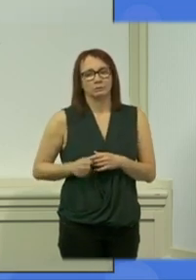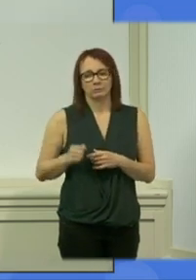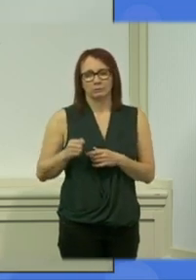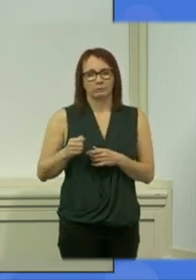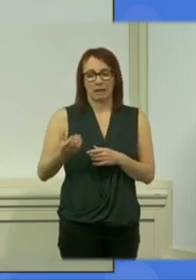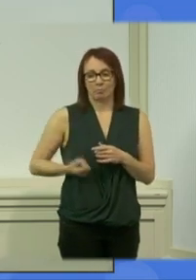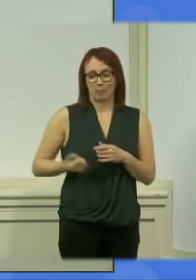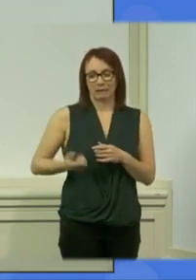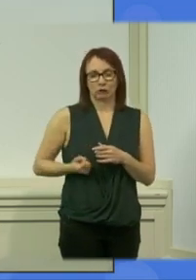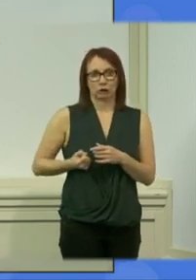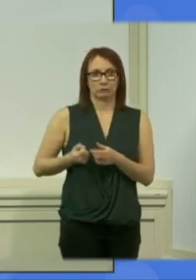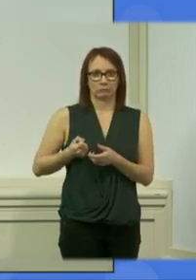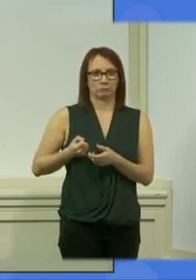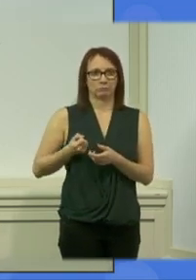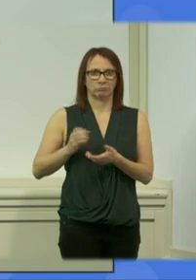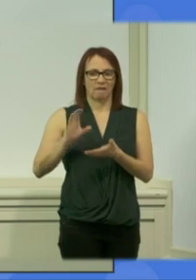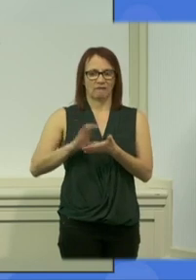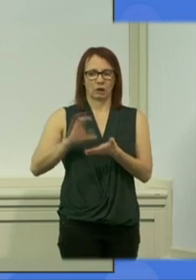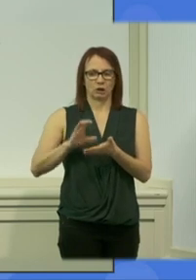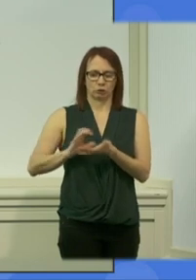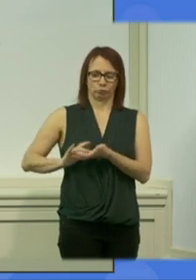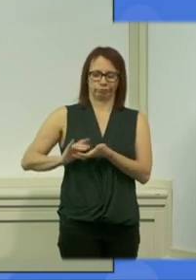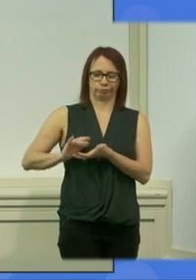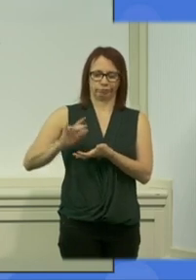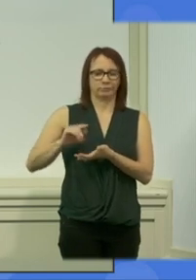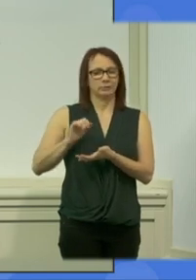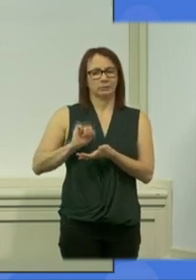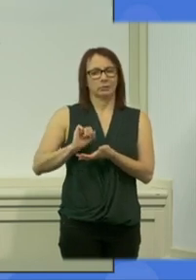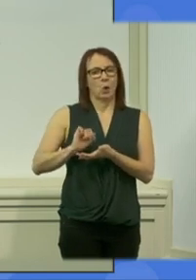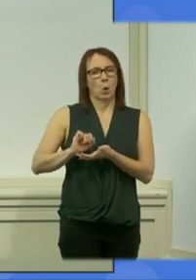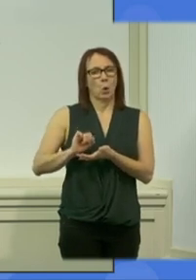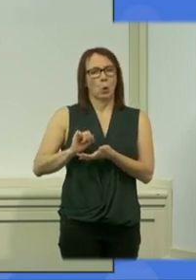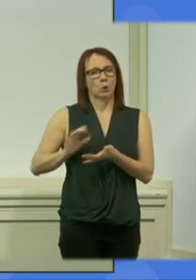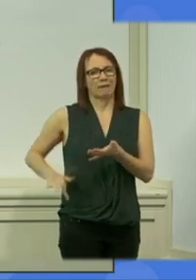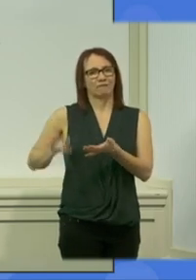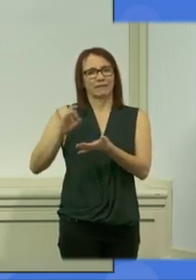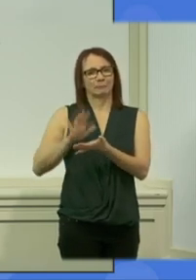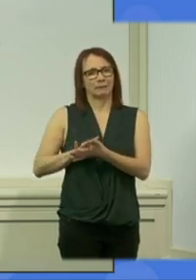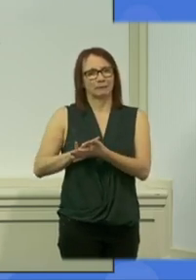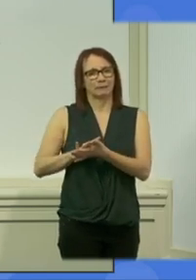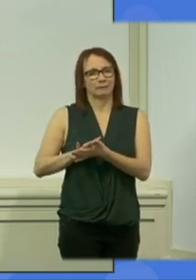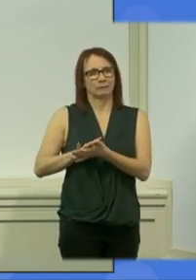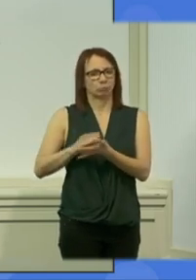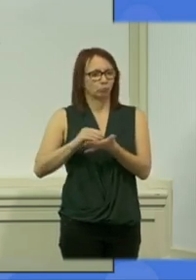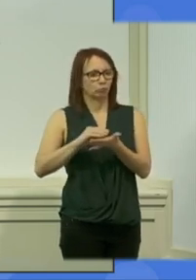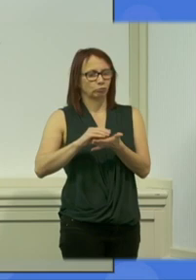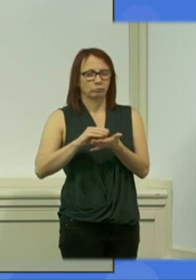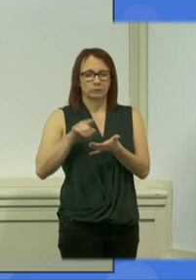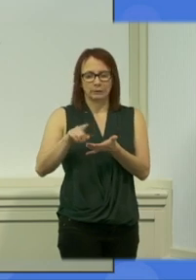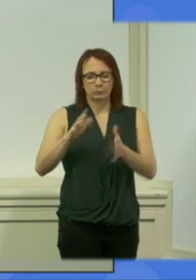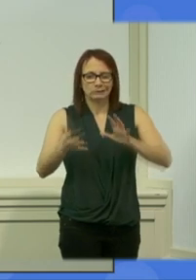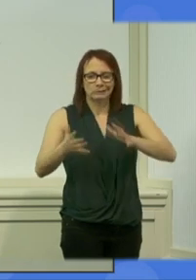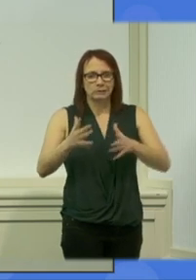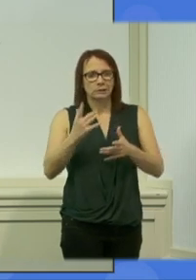pension fund will have a set of investments, and they will vary according to their